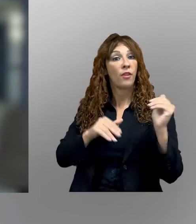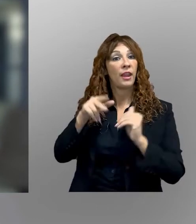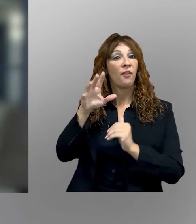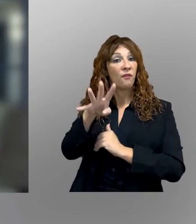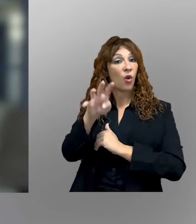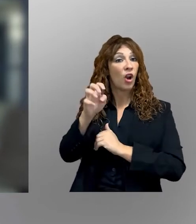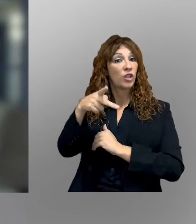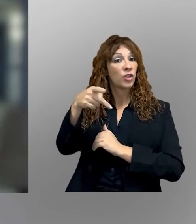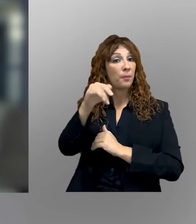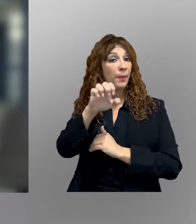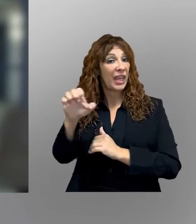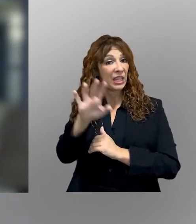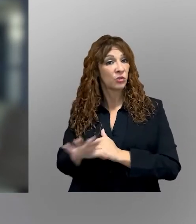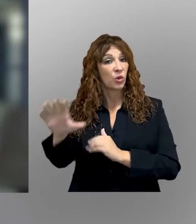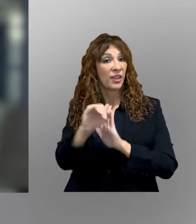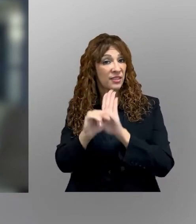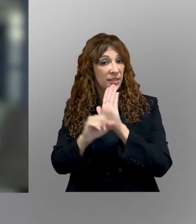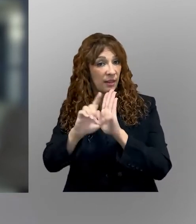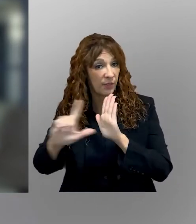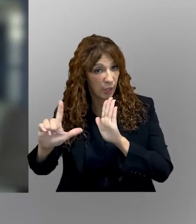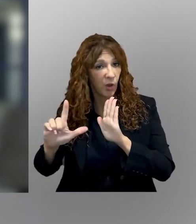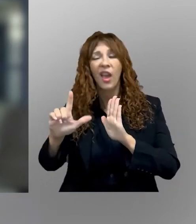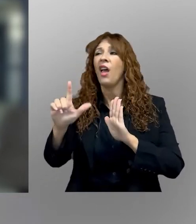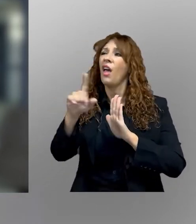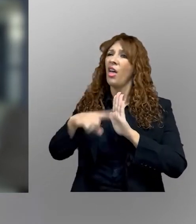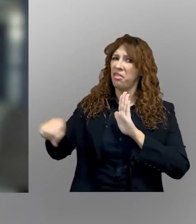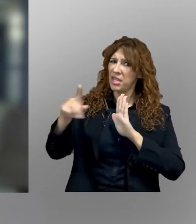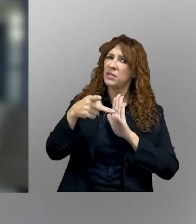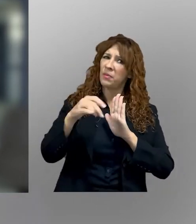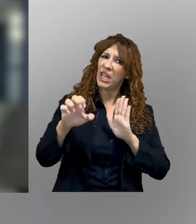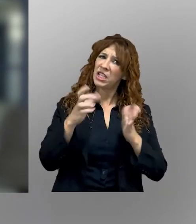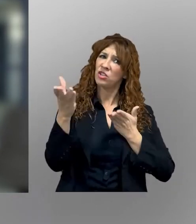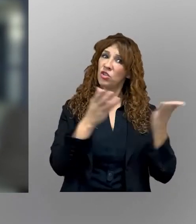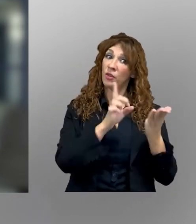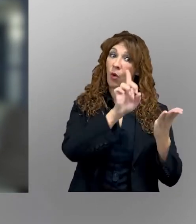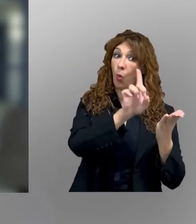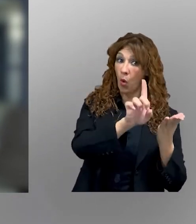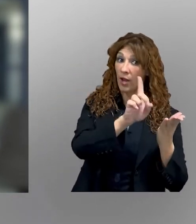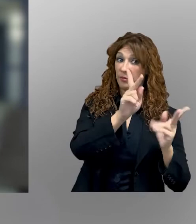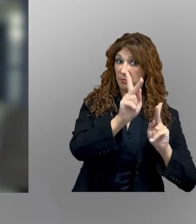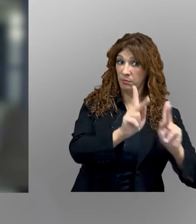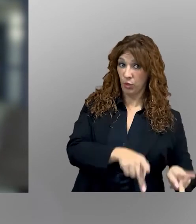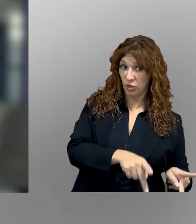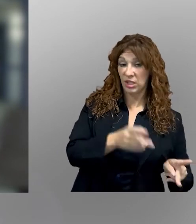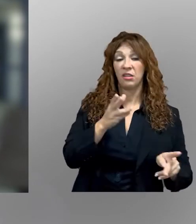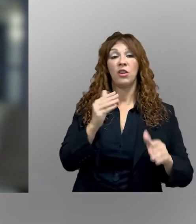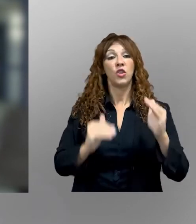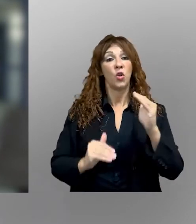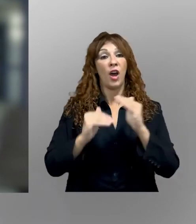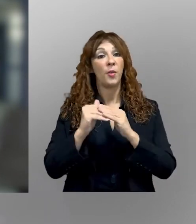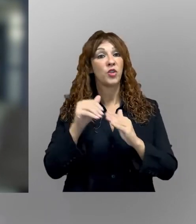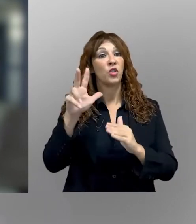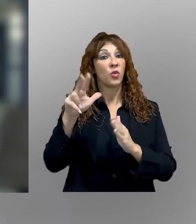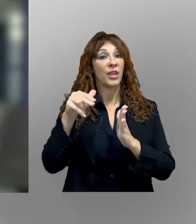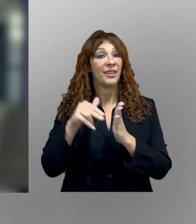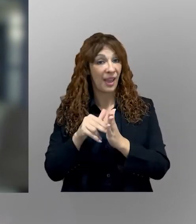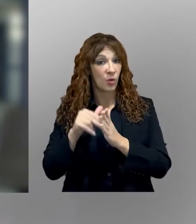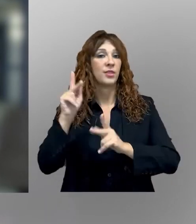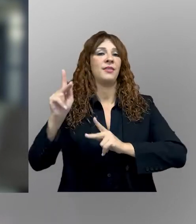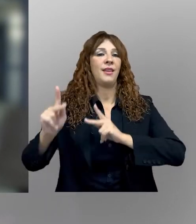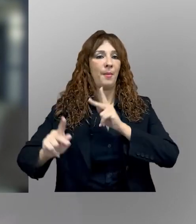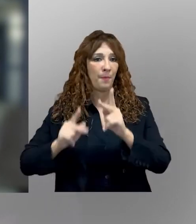400 payees across the state of Illinois. These payees have served anywhere from one beneficiary to up to